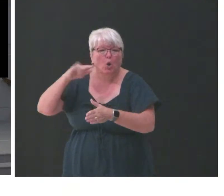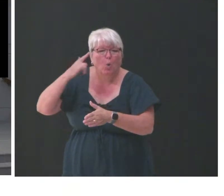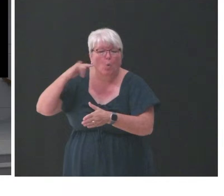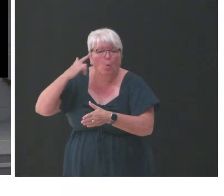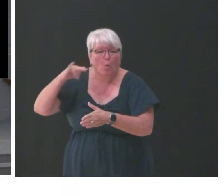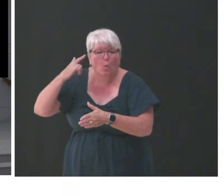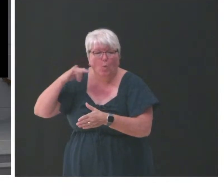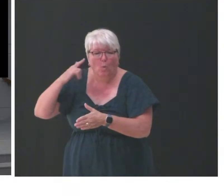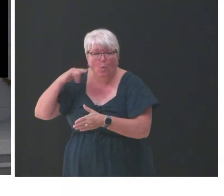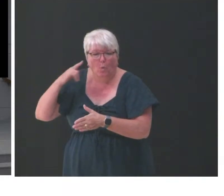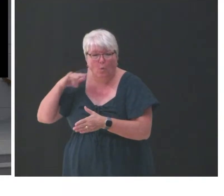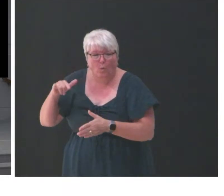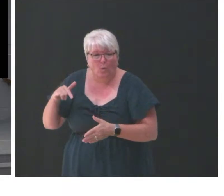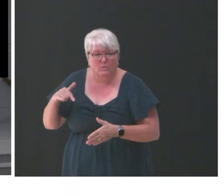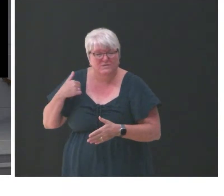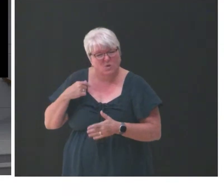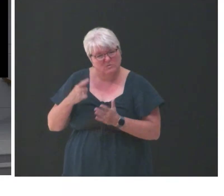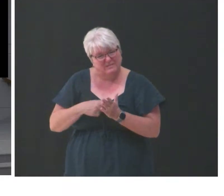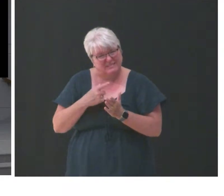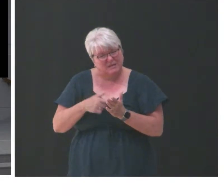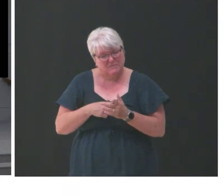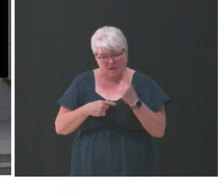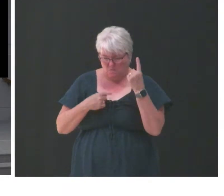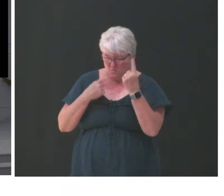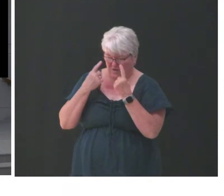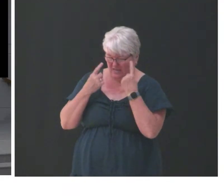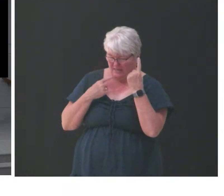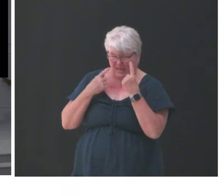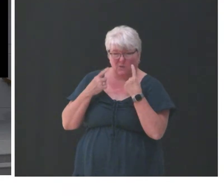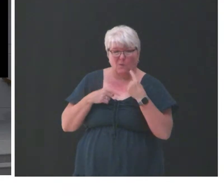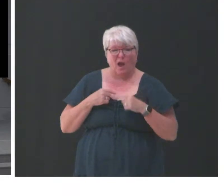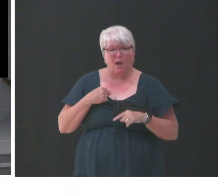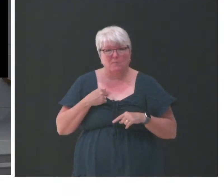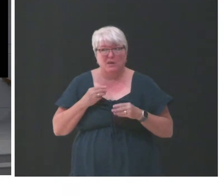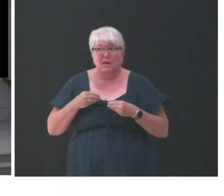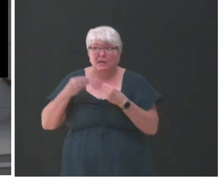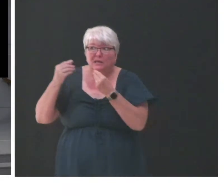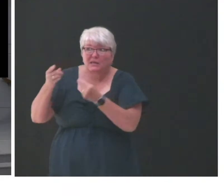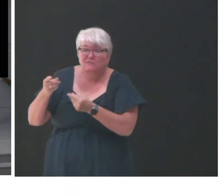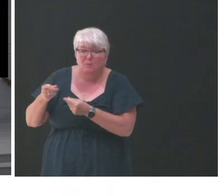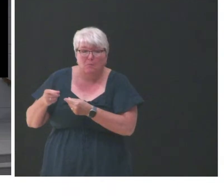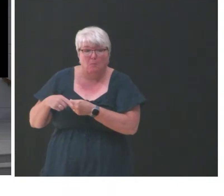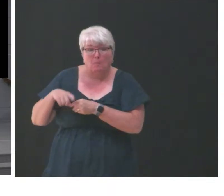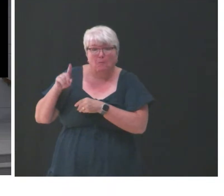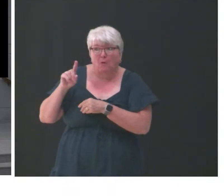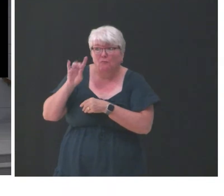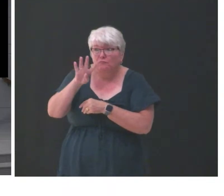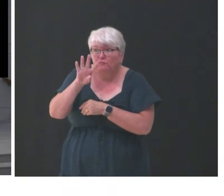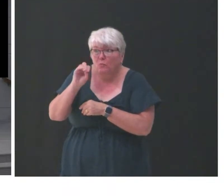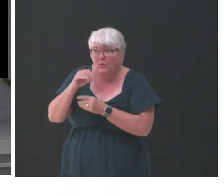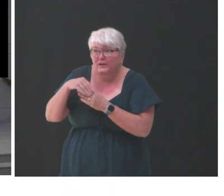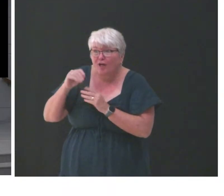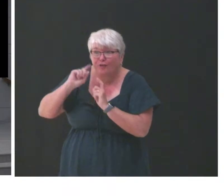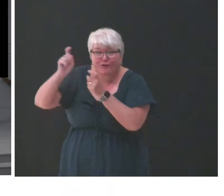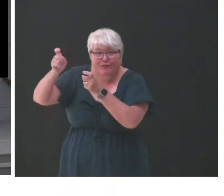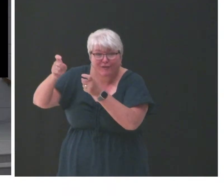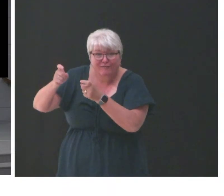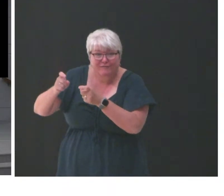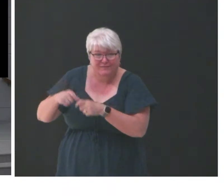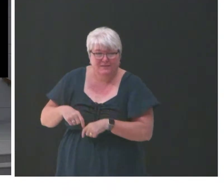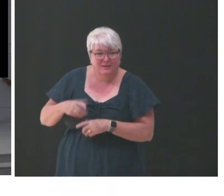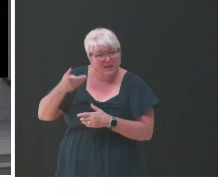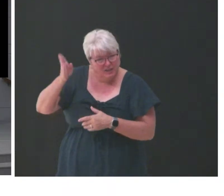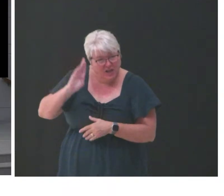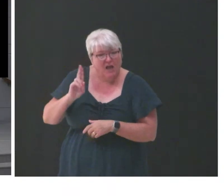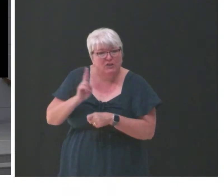heaven. And so we really sometimes come and think that $147 is going to make a huge difference in the kingdom. God can do whatever